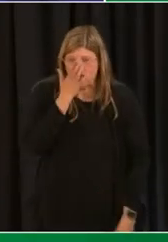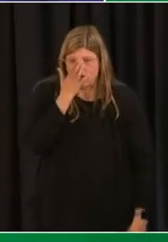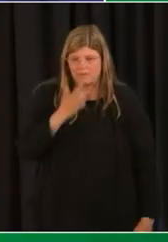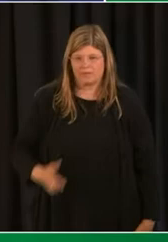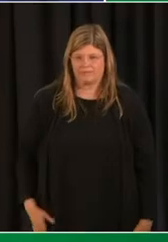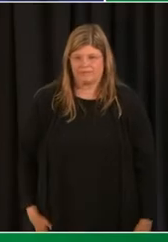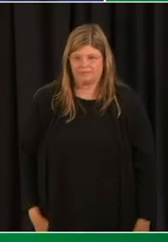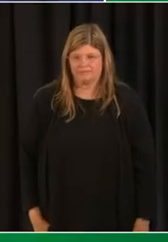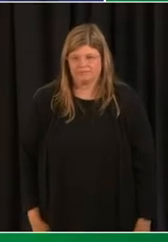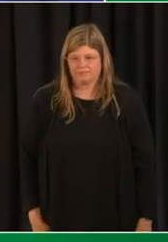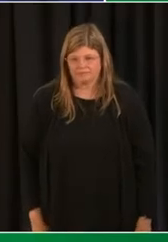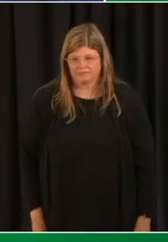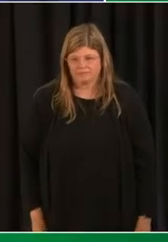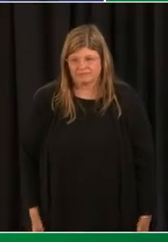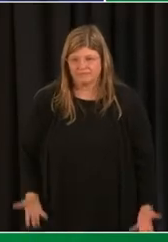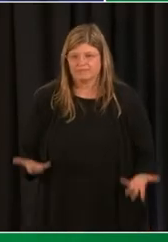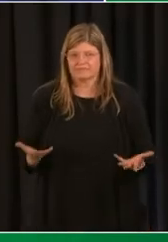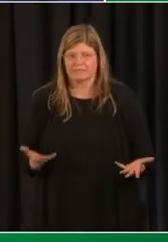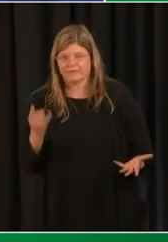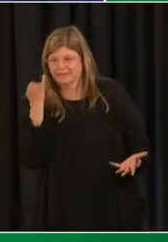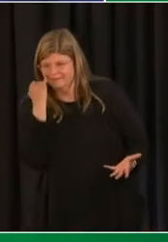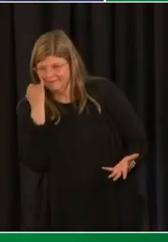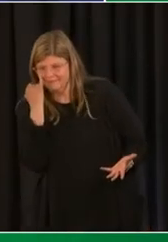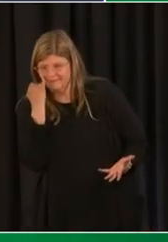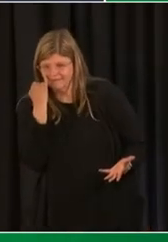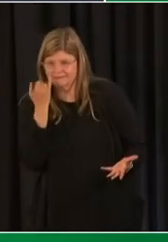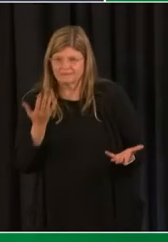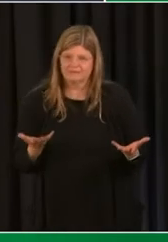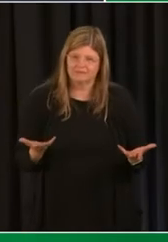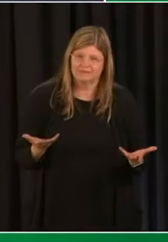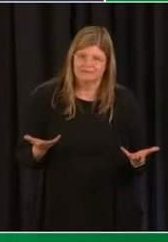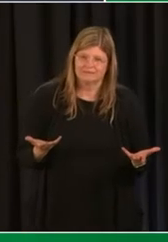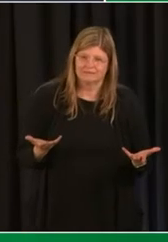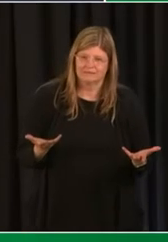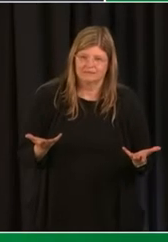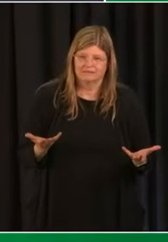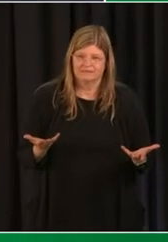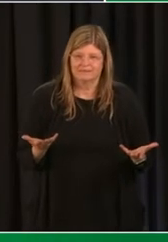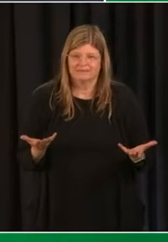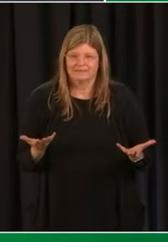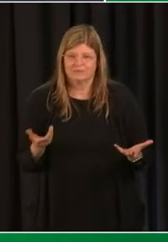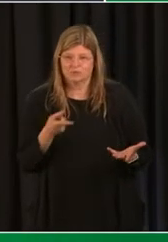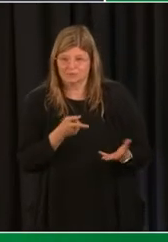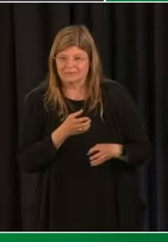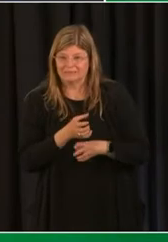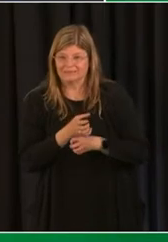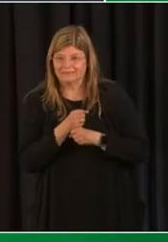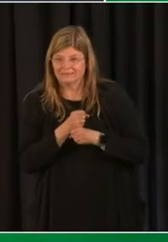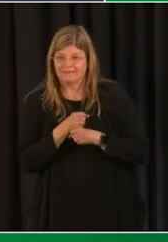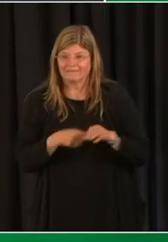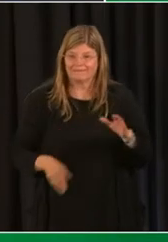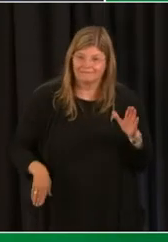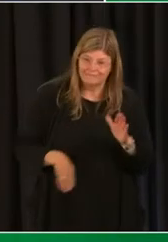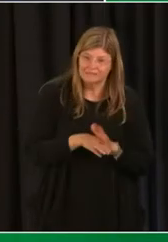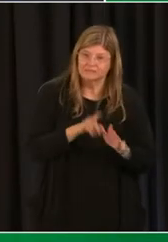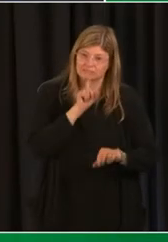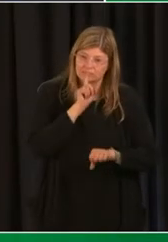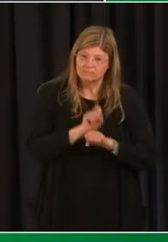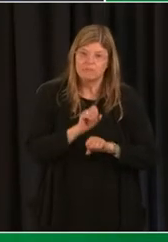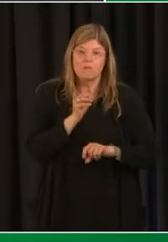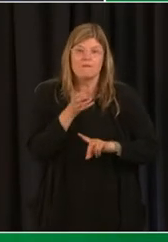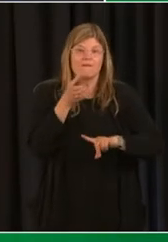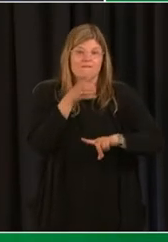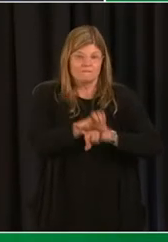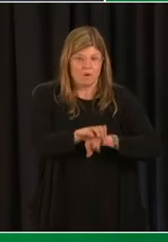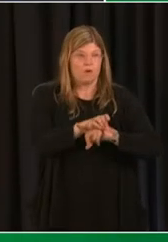I've got another what if. I know I just talked about what ifs, but a what if. So what if you get evicted or forced to move before